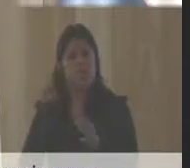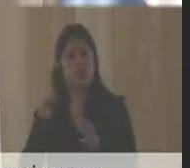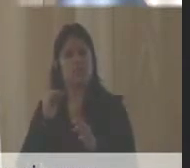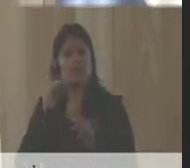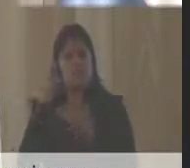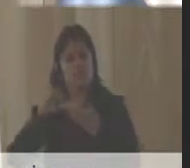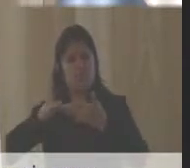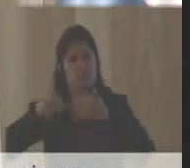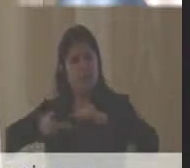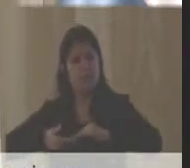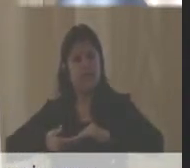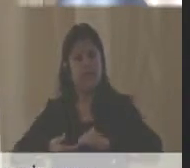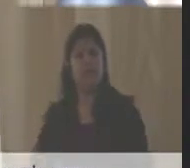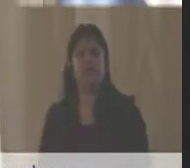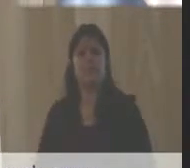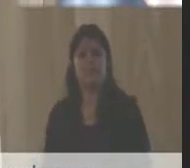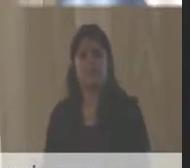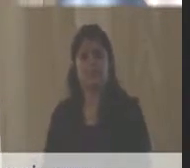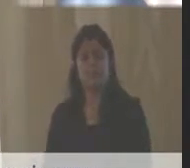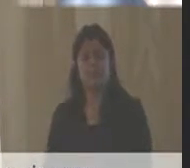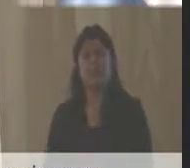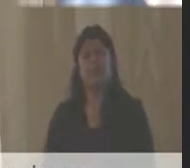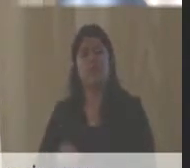impossible and favors the